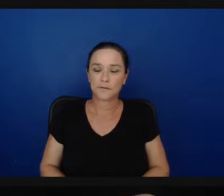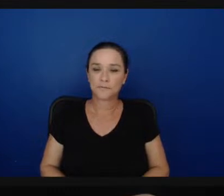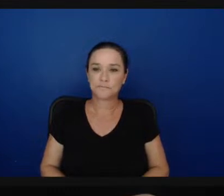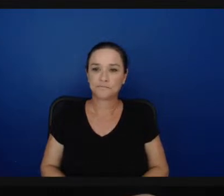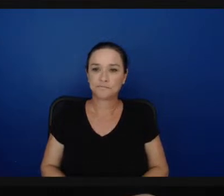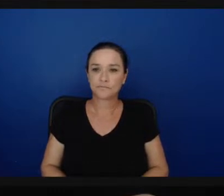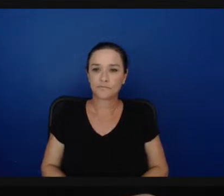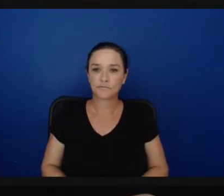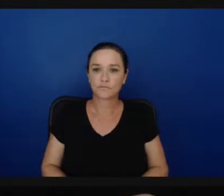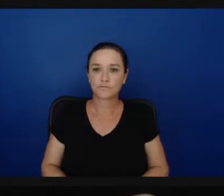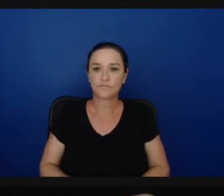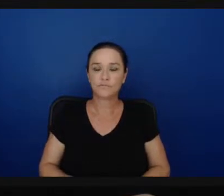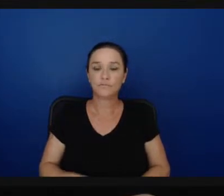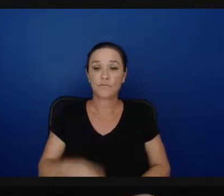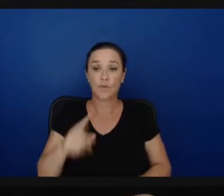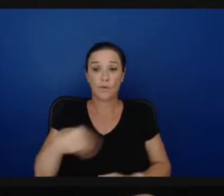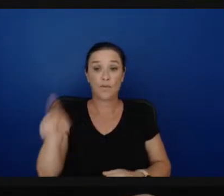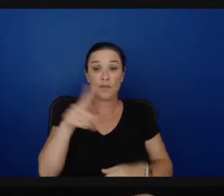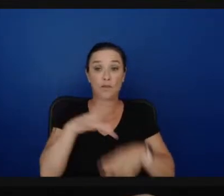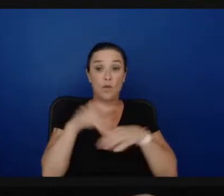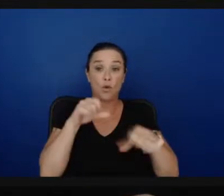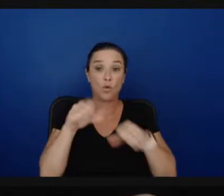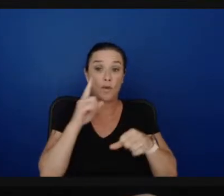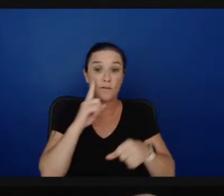So here are the earthquakes for Hawaii Island.